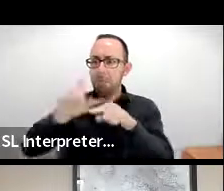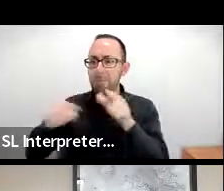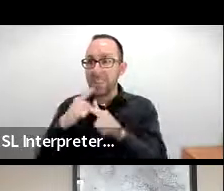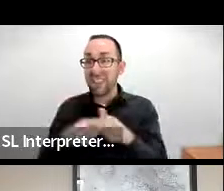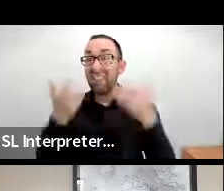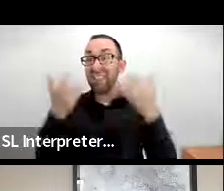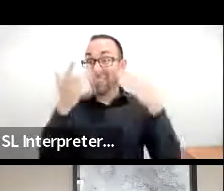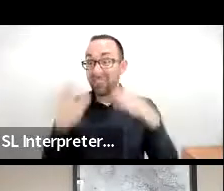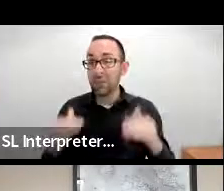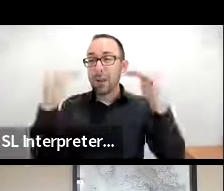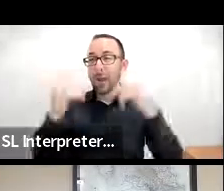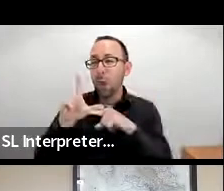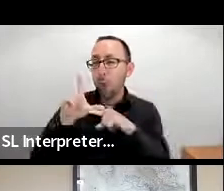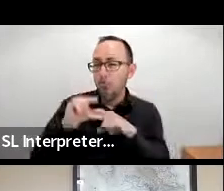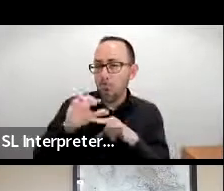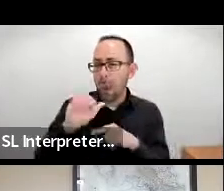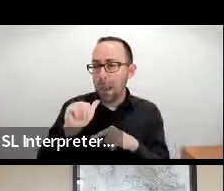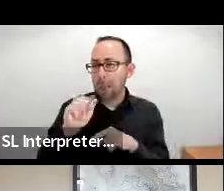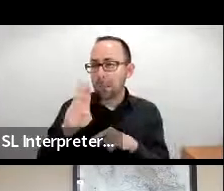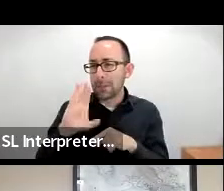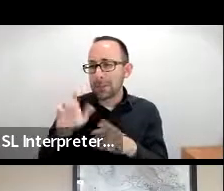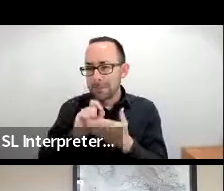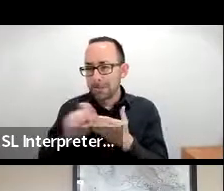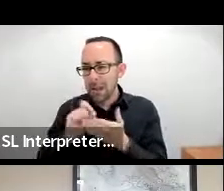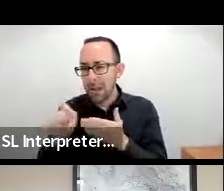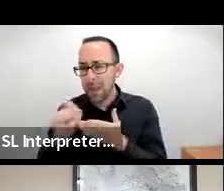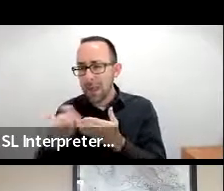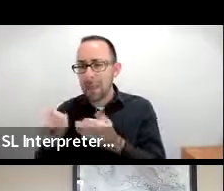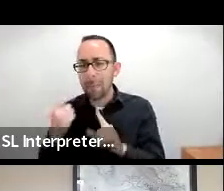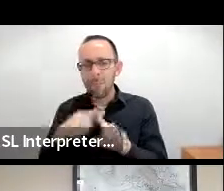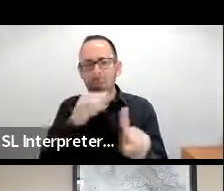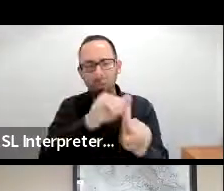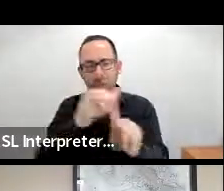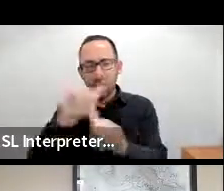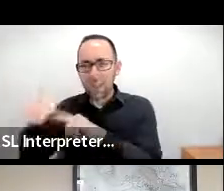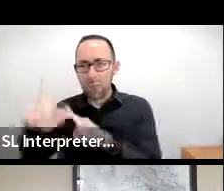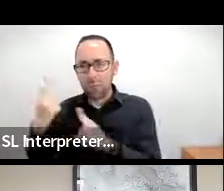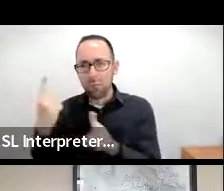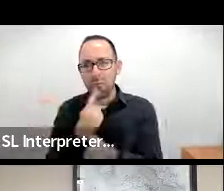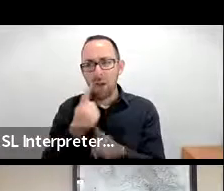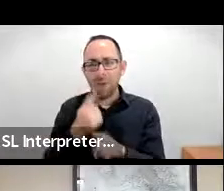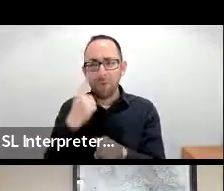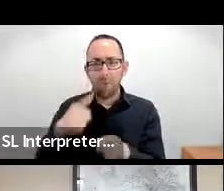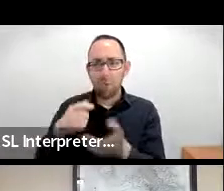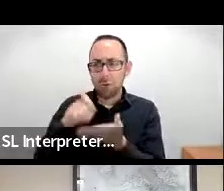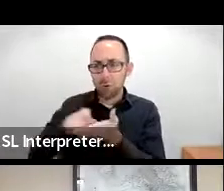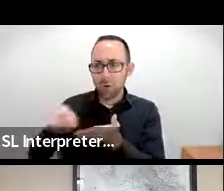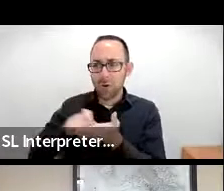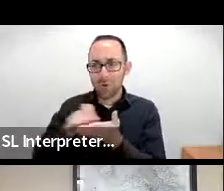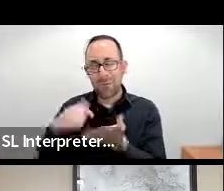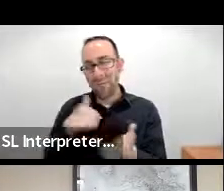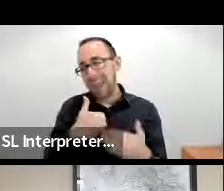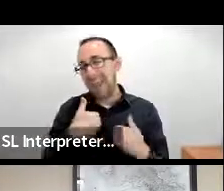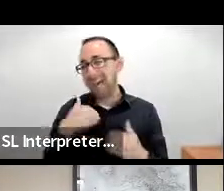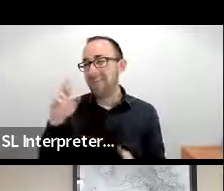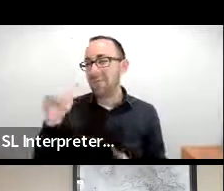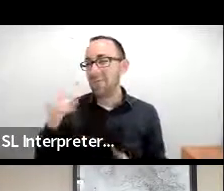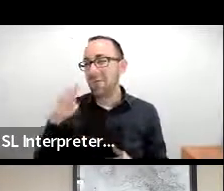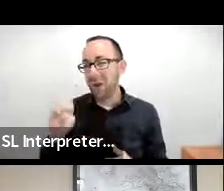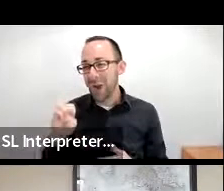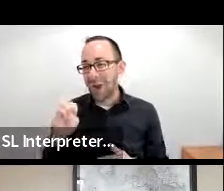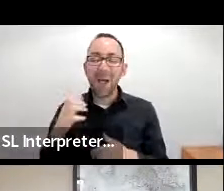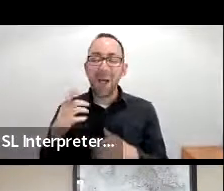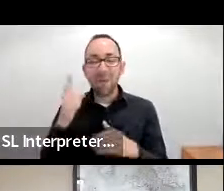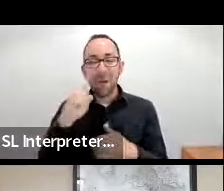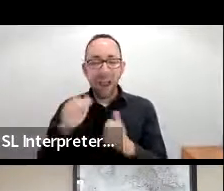that out throughout the entire year and give reminders about that pencil grip. We have a little rhyme for them. It talks about drawing and